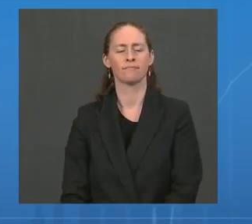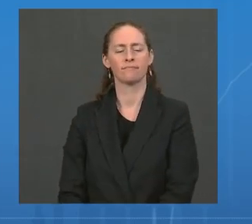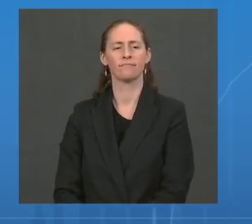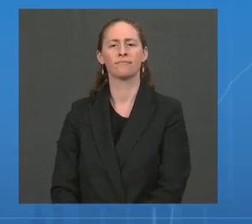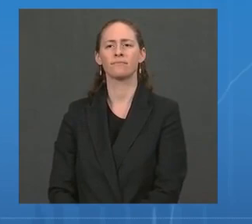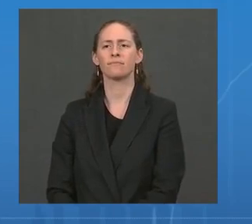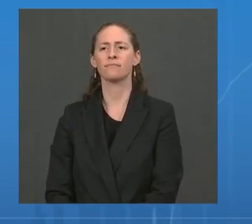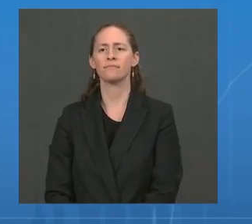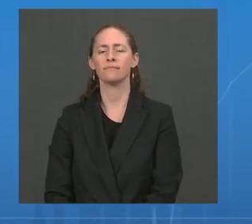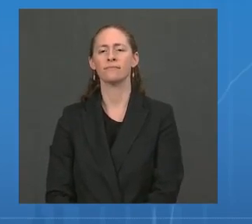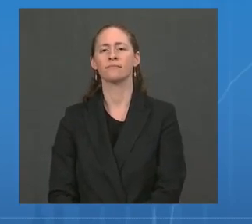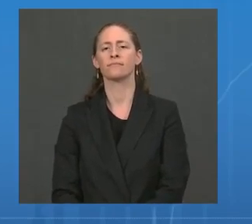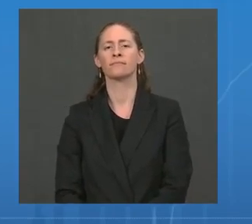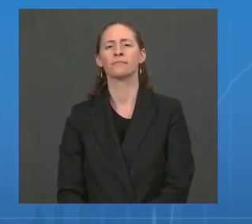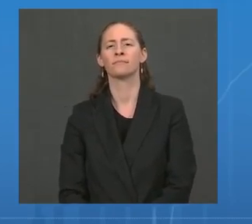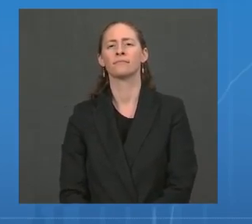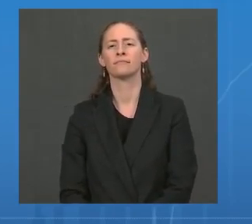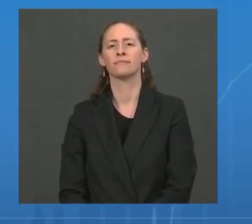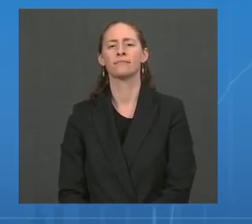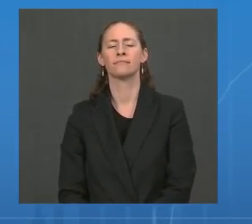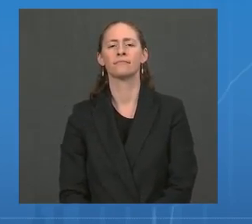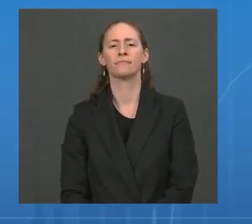Let's go to Yamish at PBS.